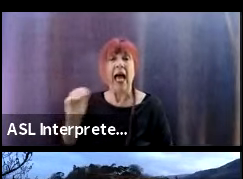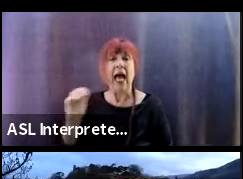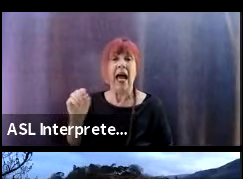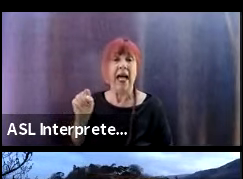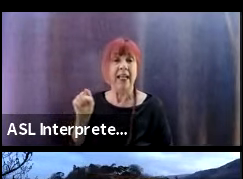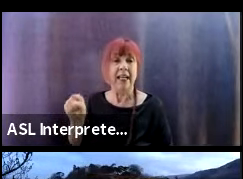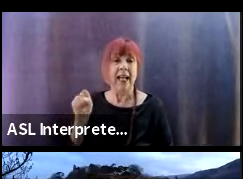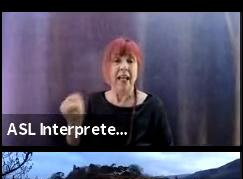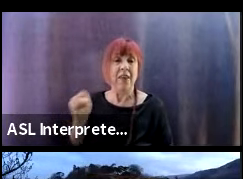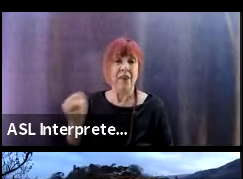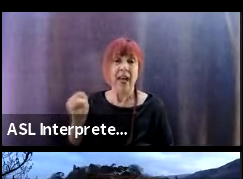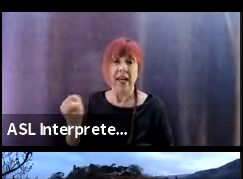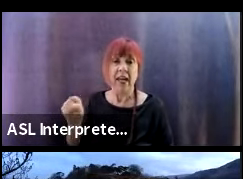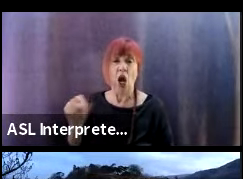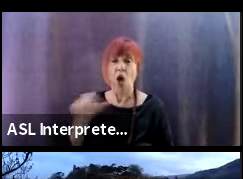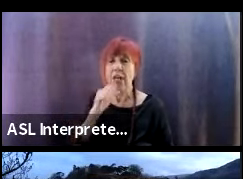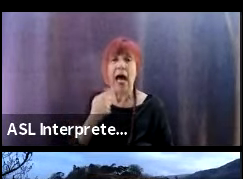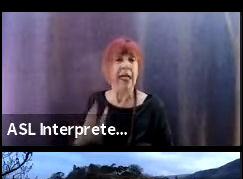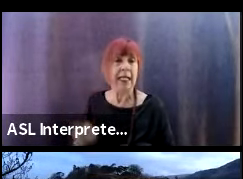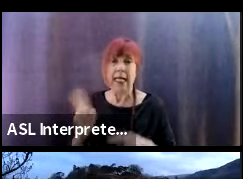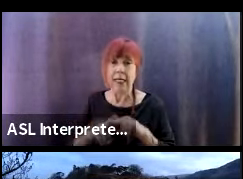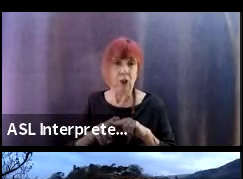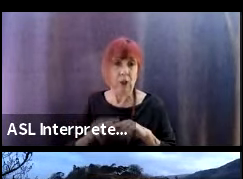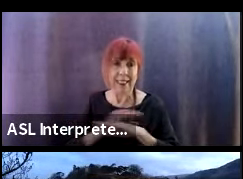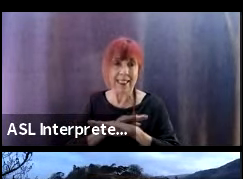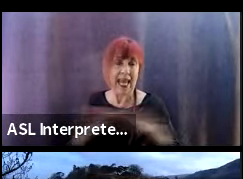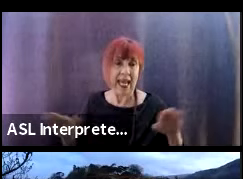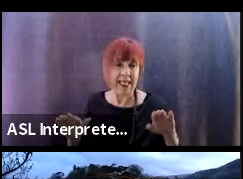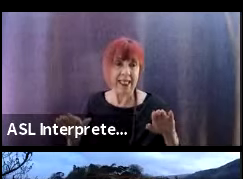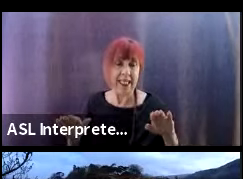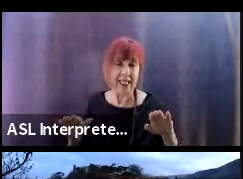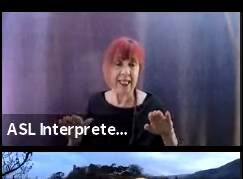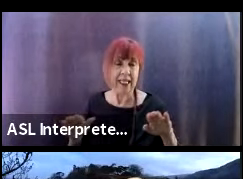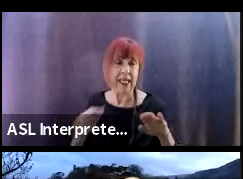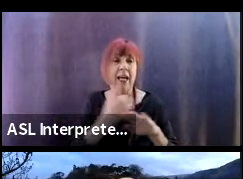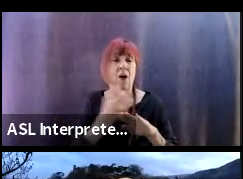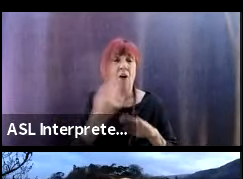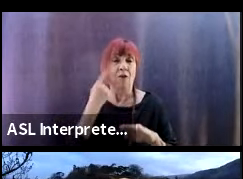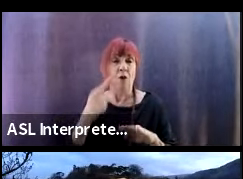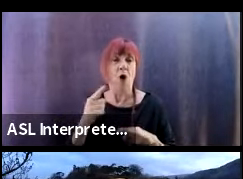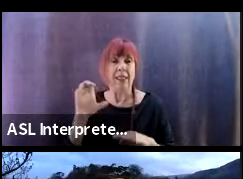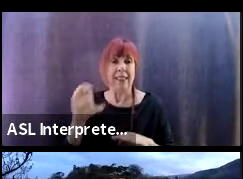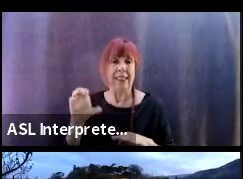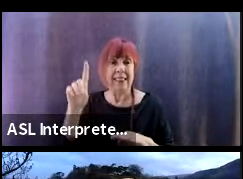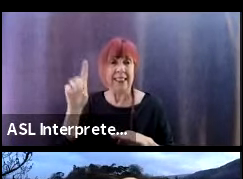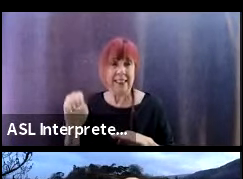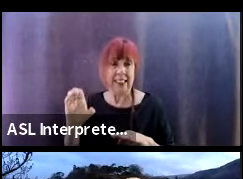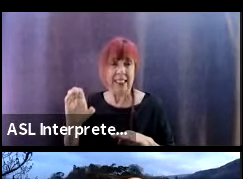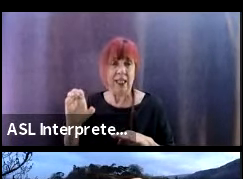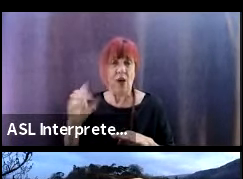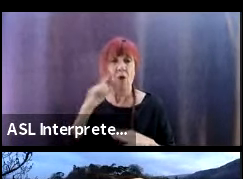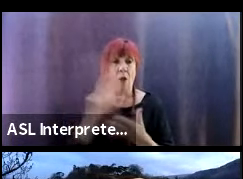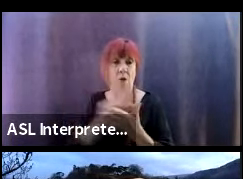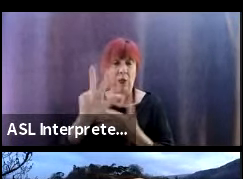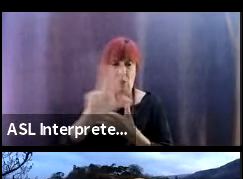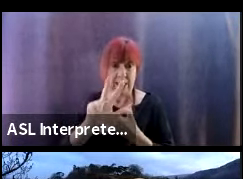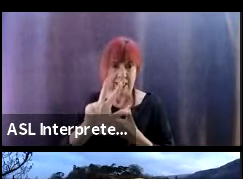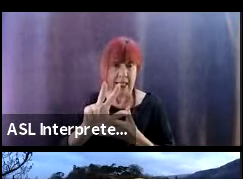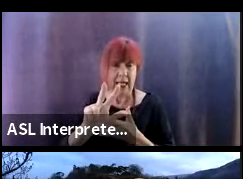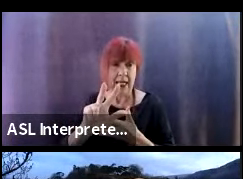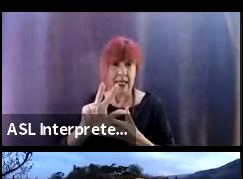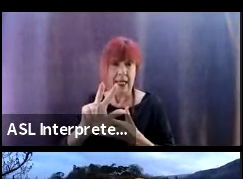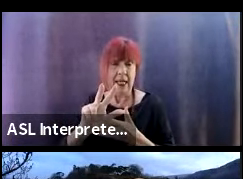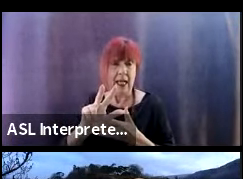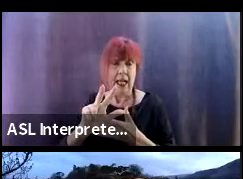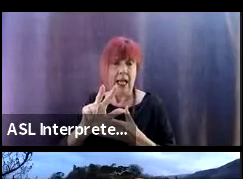dose increase, not one. And there's no Johnson & Johnson or Janssen or Janssen. There's none in the outlying weeks.